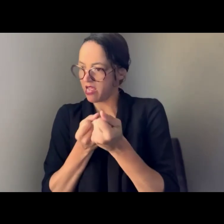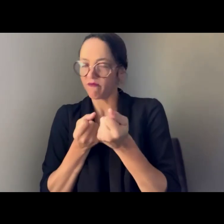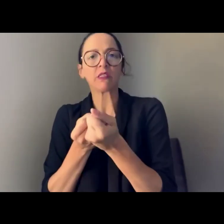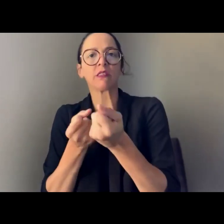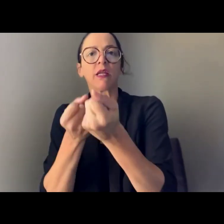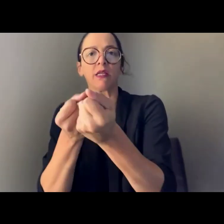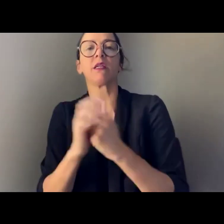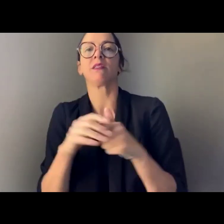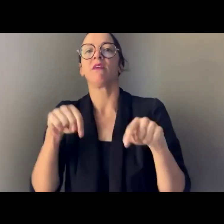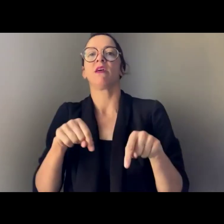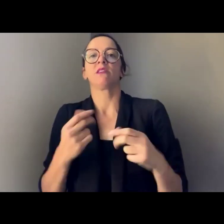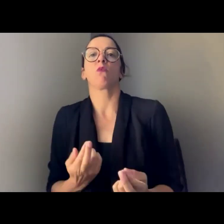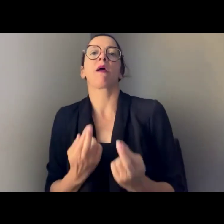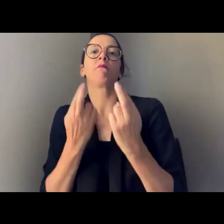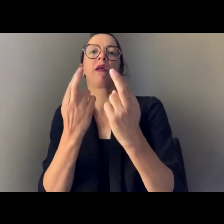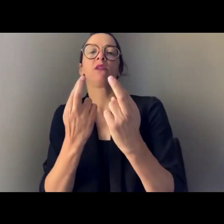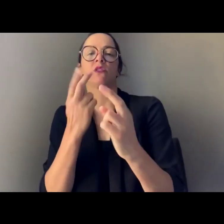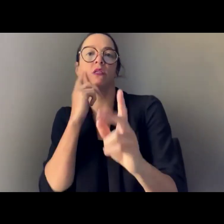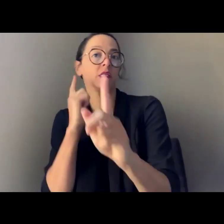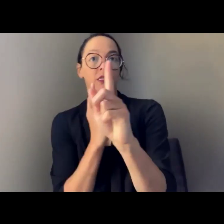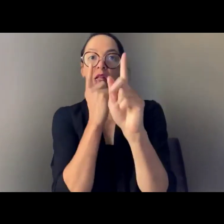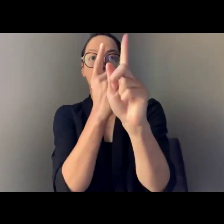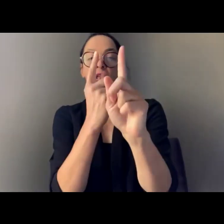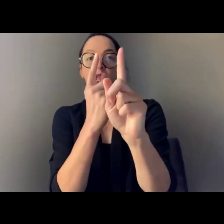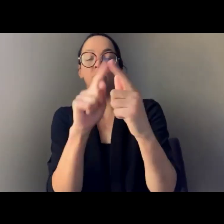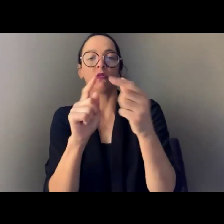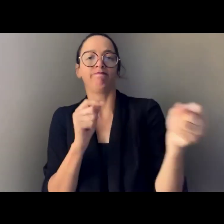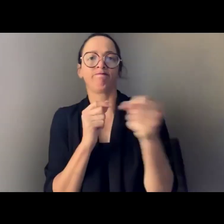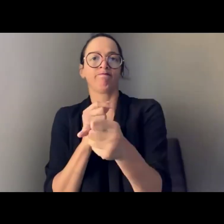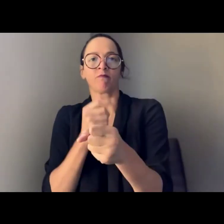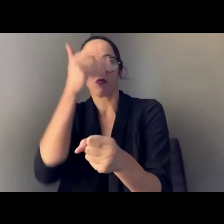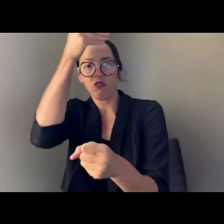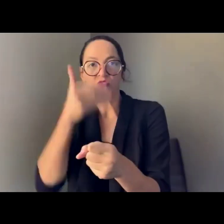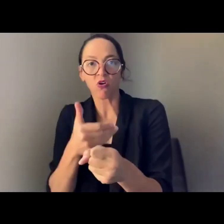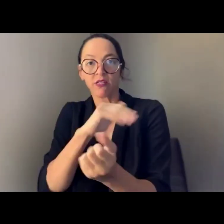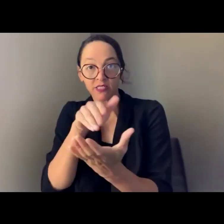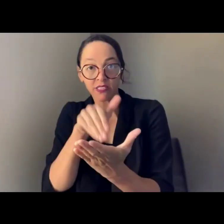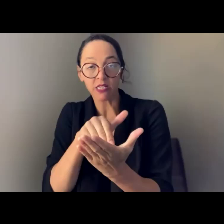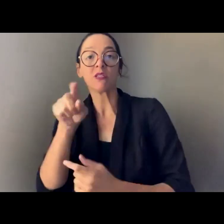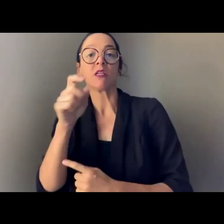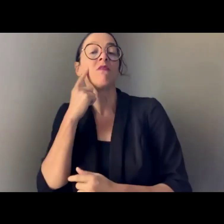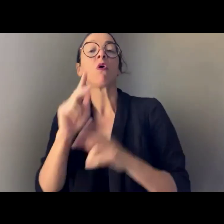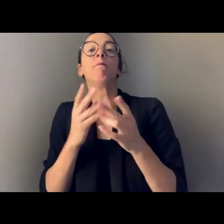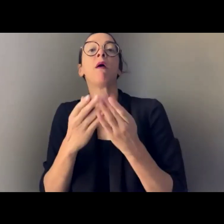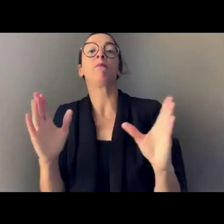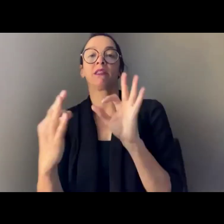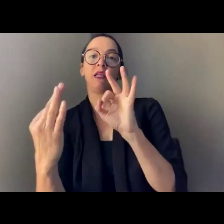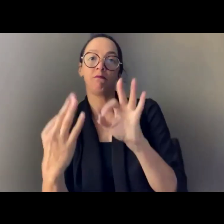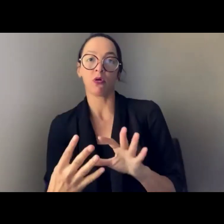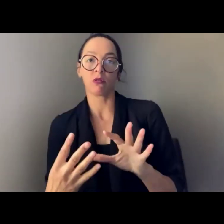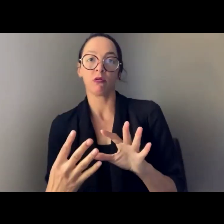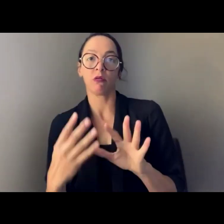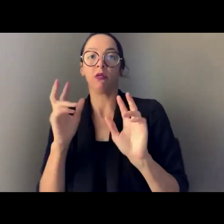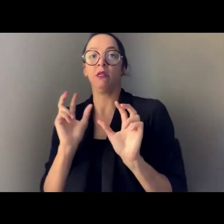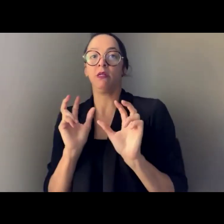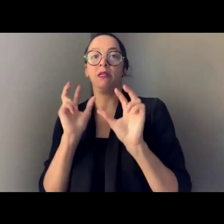really aimed to put front and center the need for public input and stakeholder input in that process at an